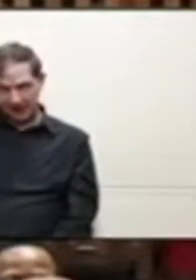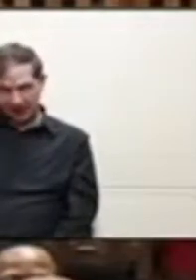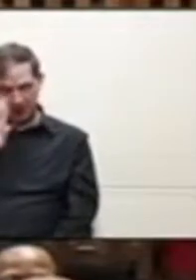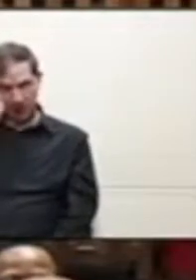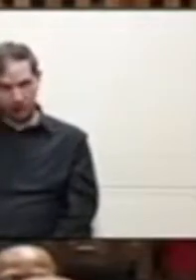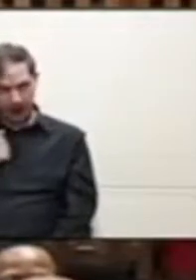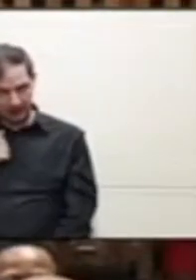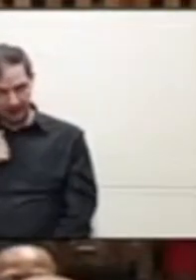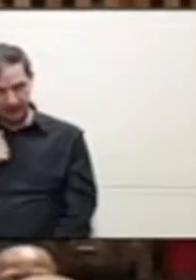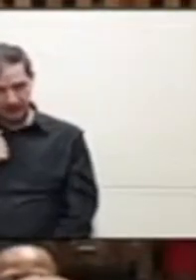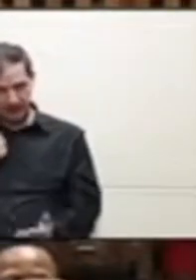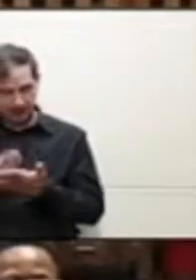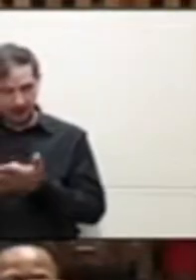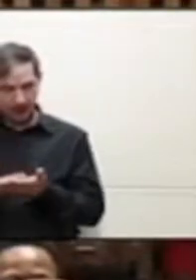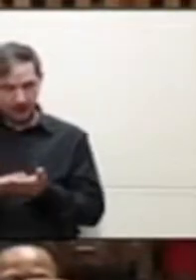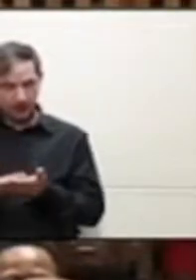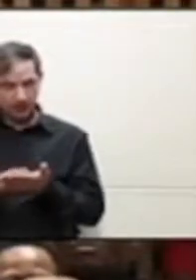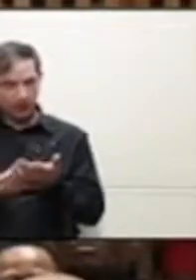us the money.